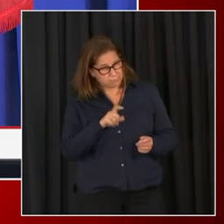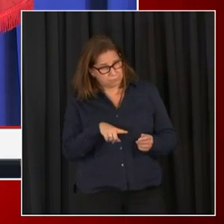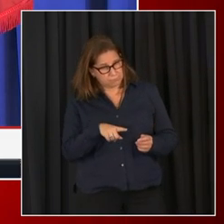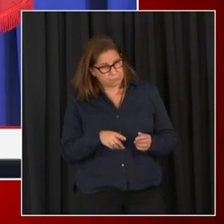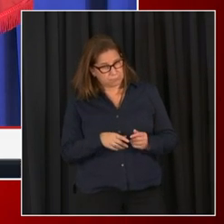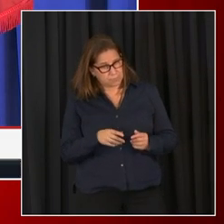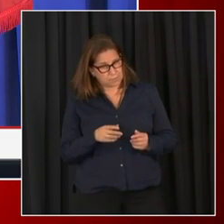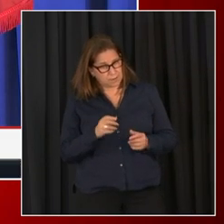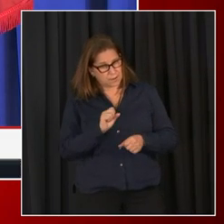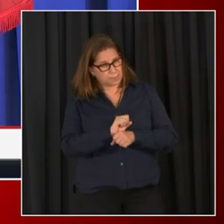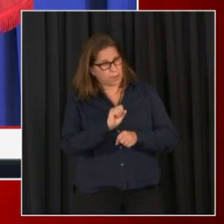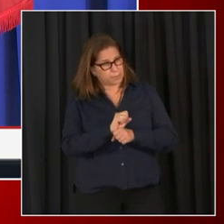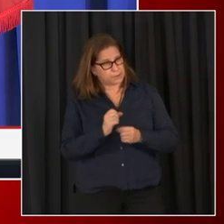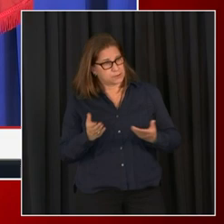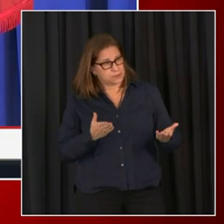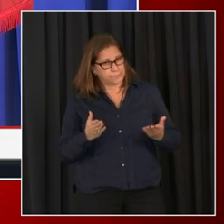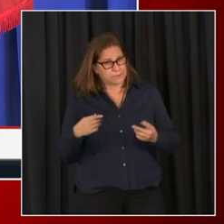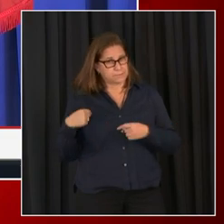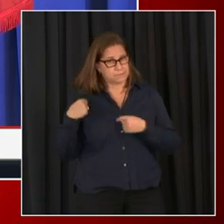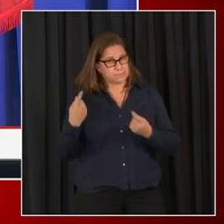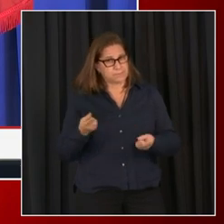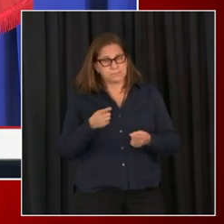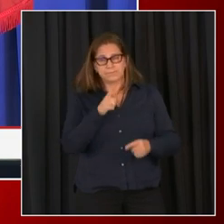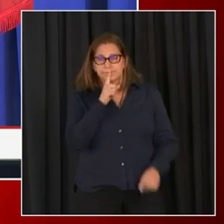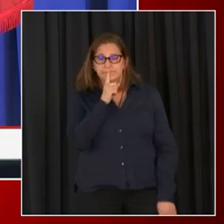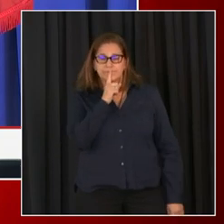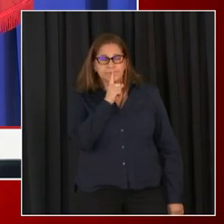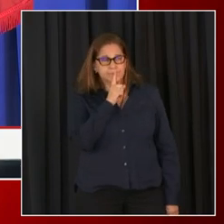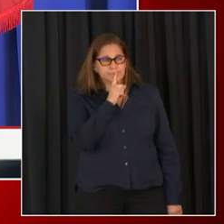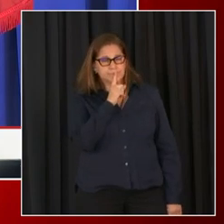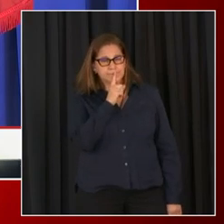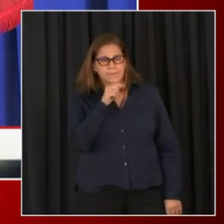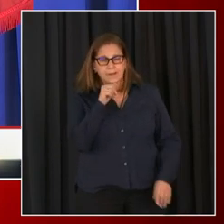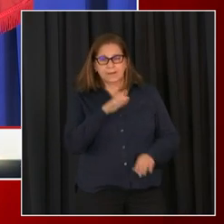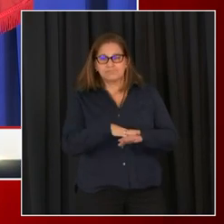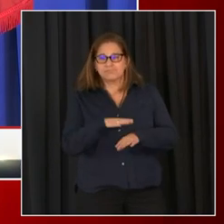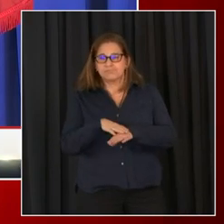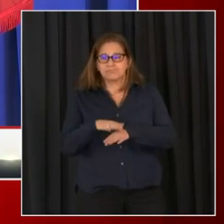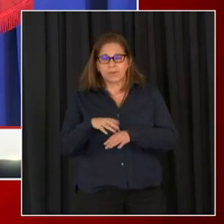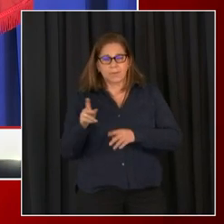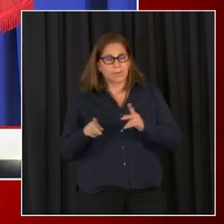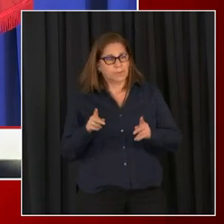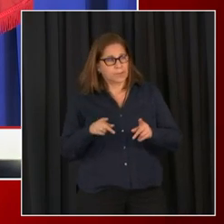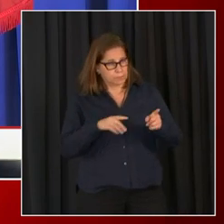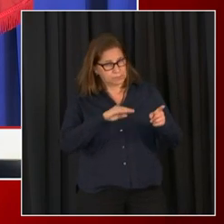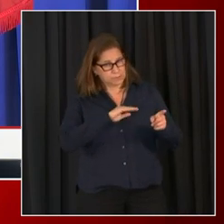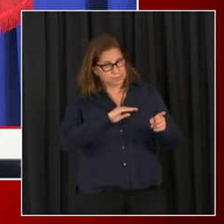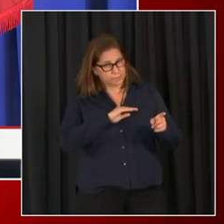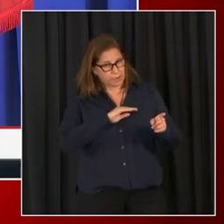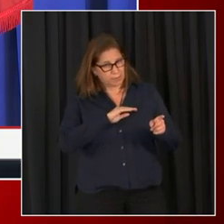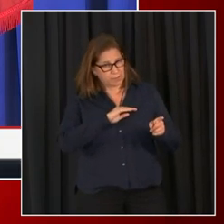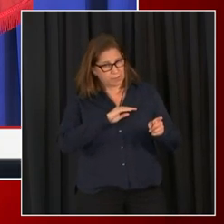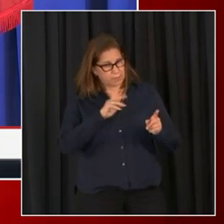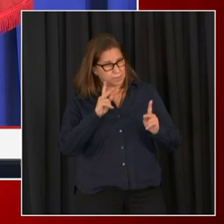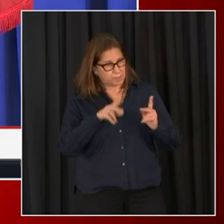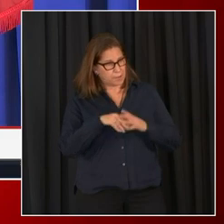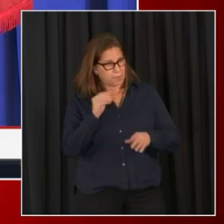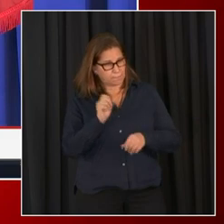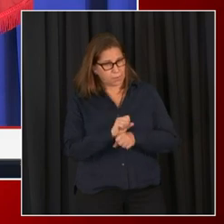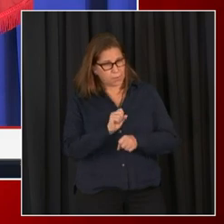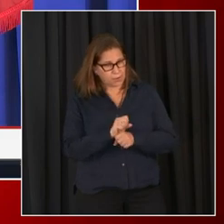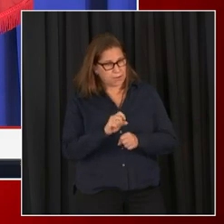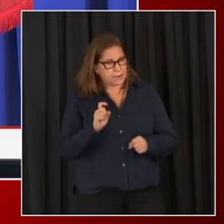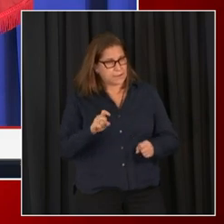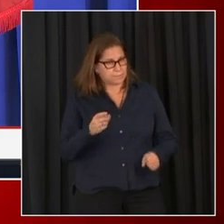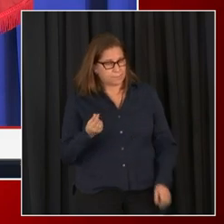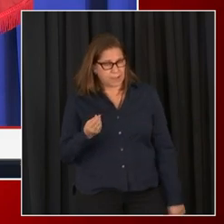employment services is providing people with adequate information so that people who are out of work can get the benefits that they are entitled